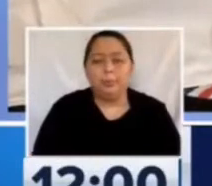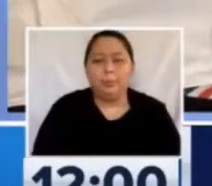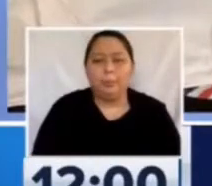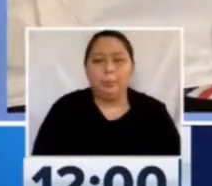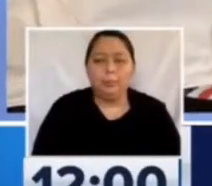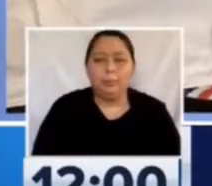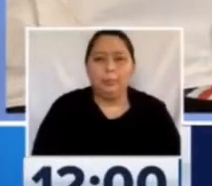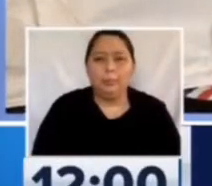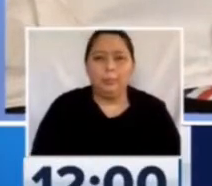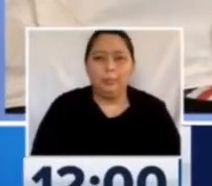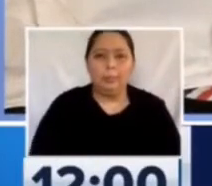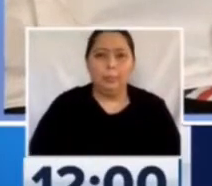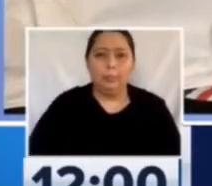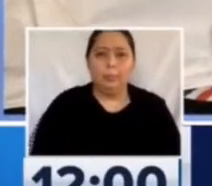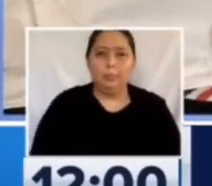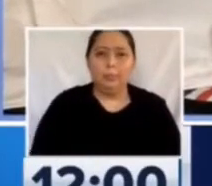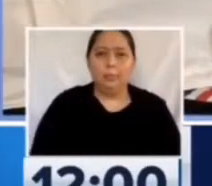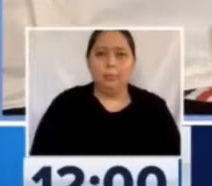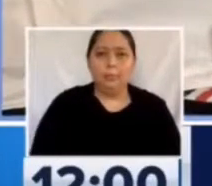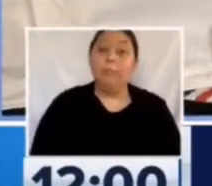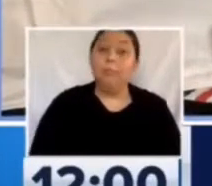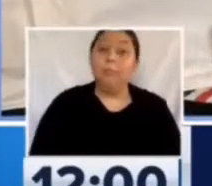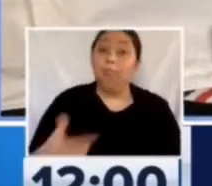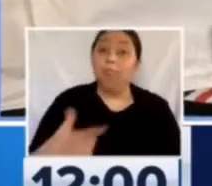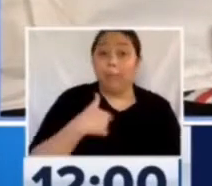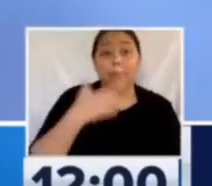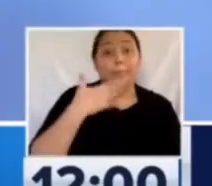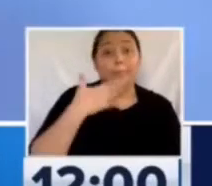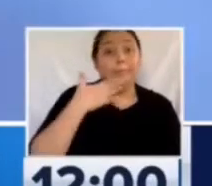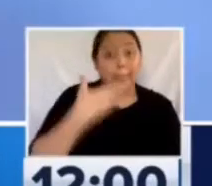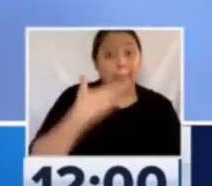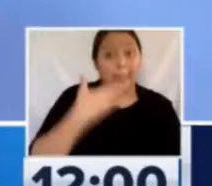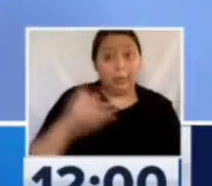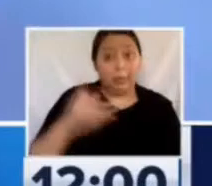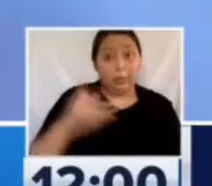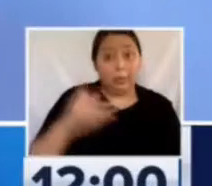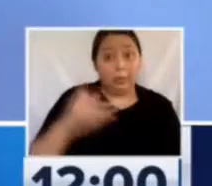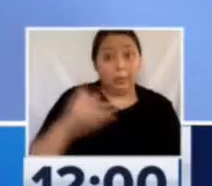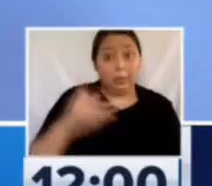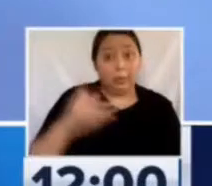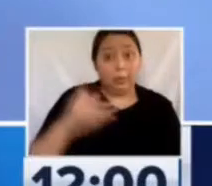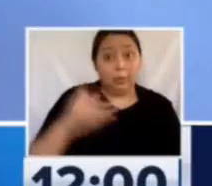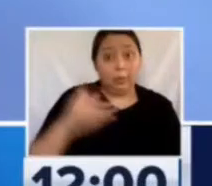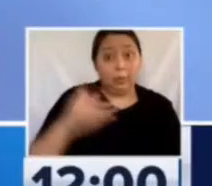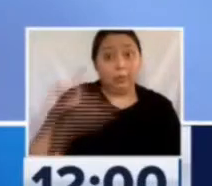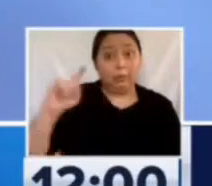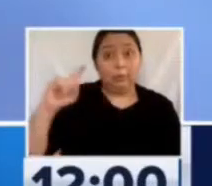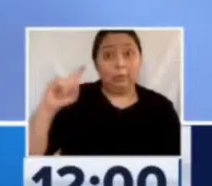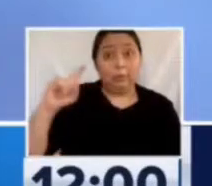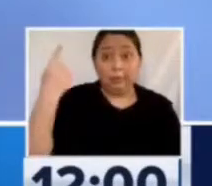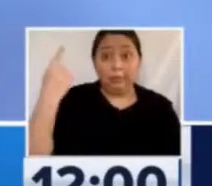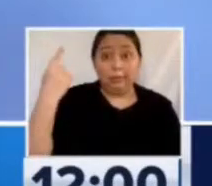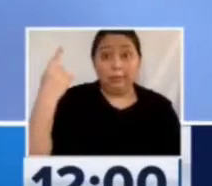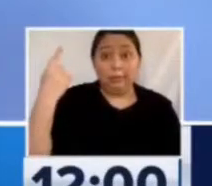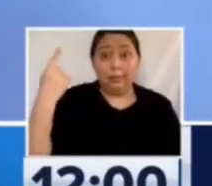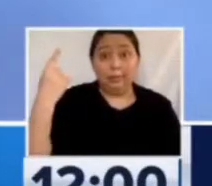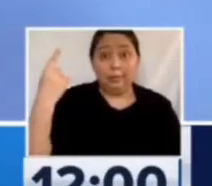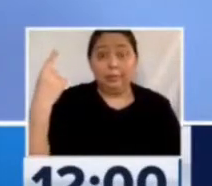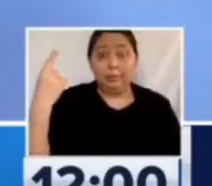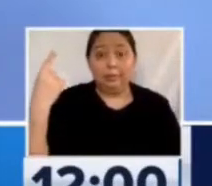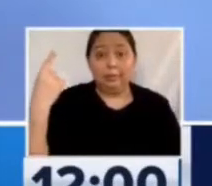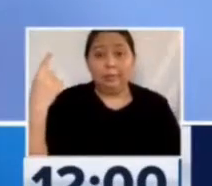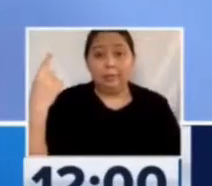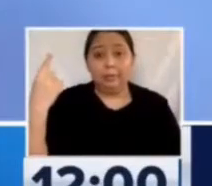United Guardians in Paris, Balikatan in South of France of Father Bernie Alejo, and of course the Development